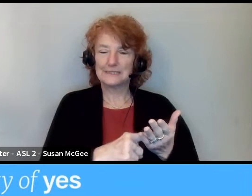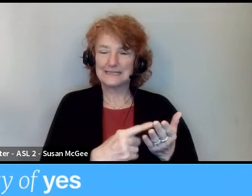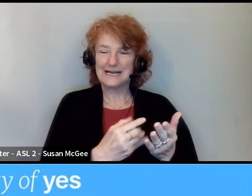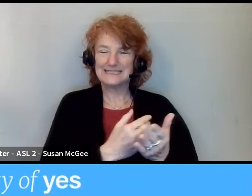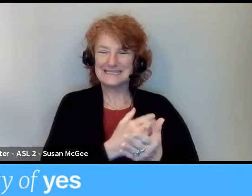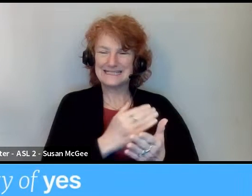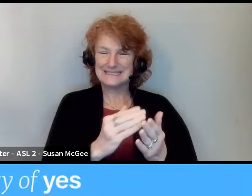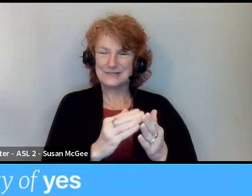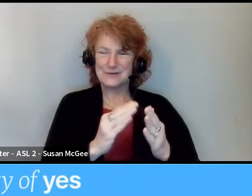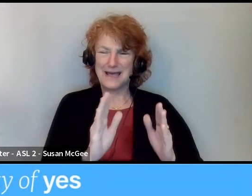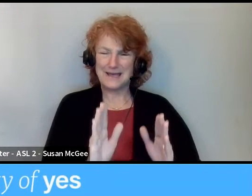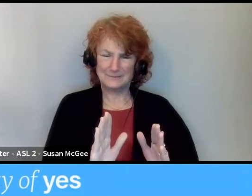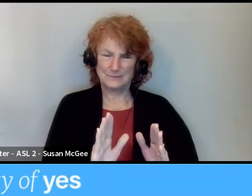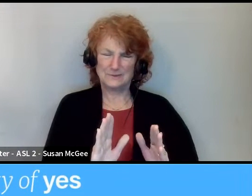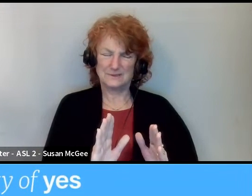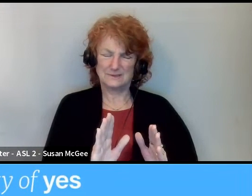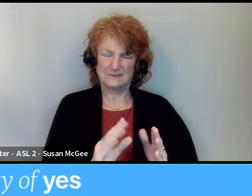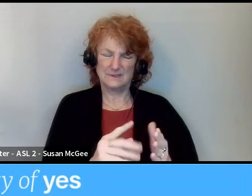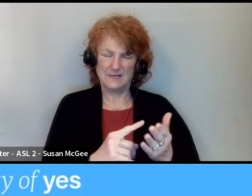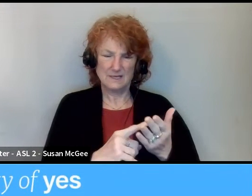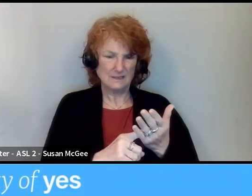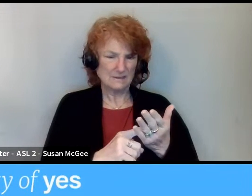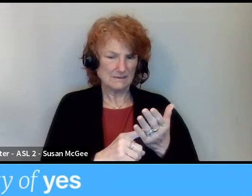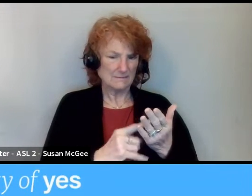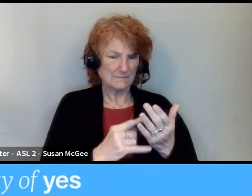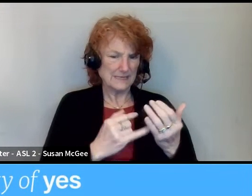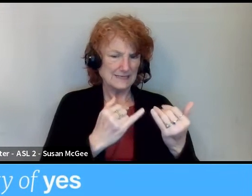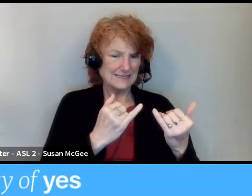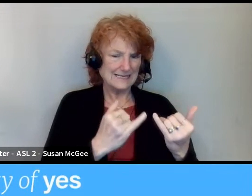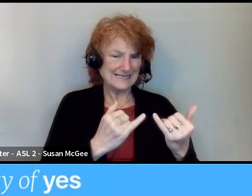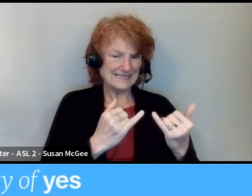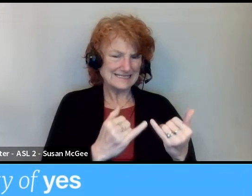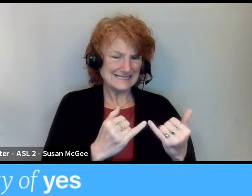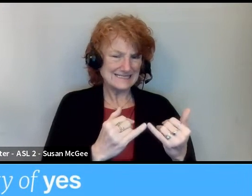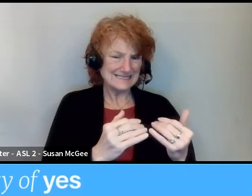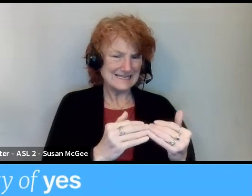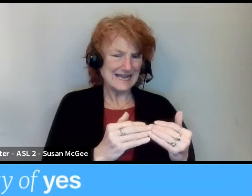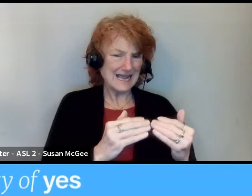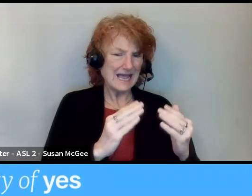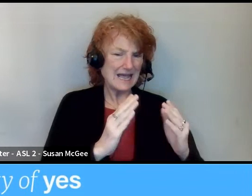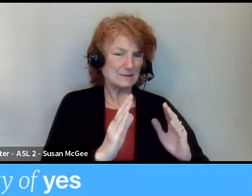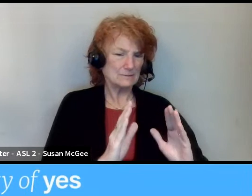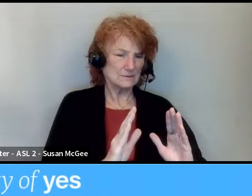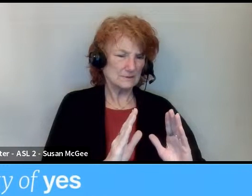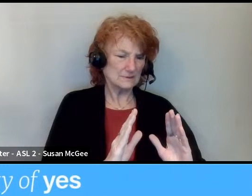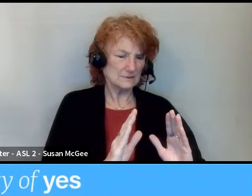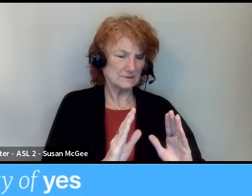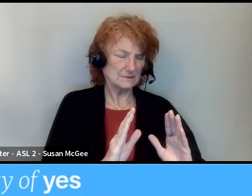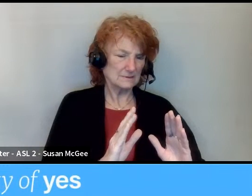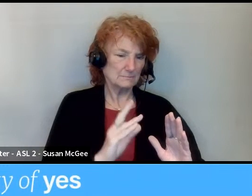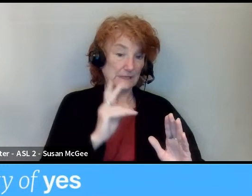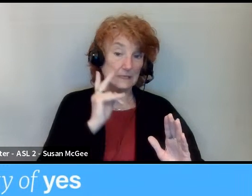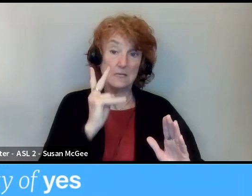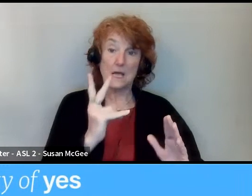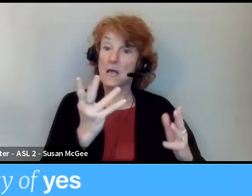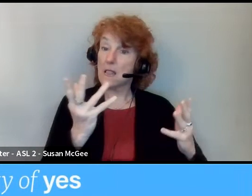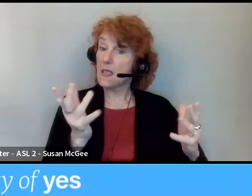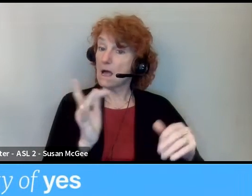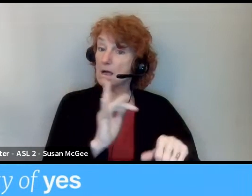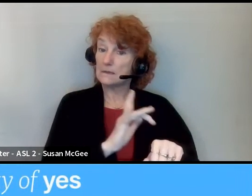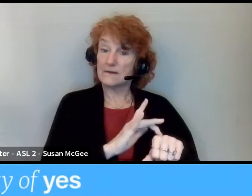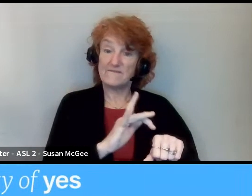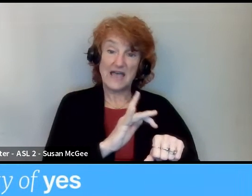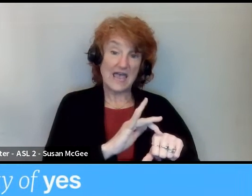you talking about existing housing? Because I mean, I see a lot of empty buildings, or are you